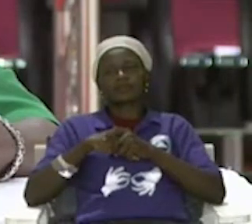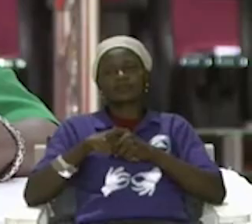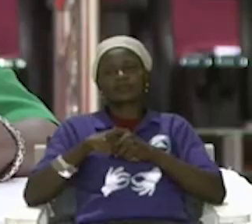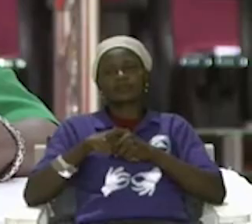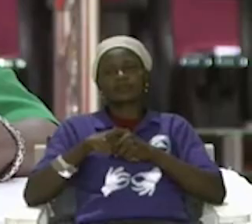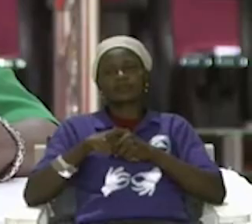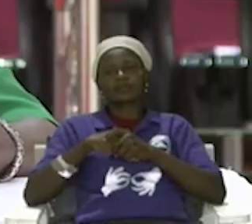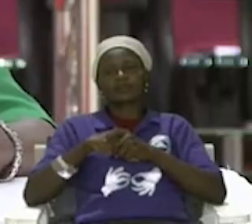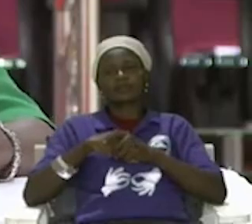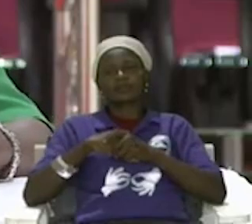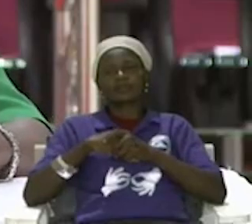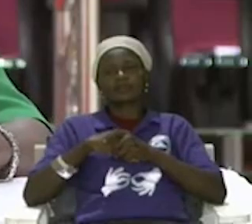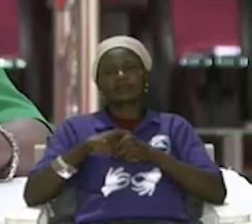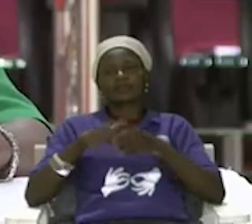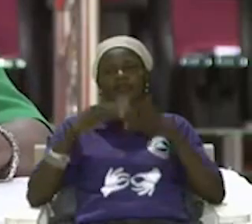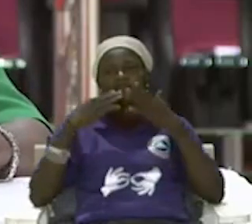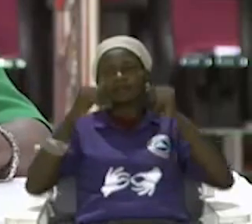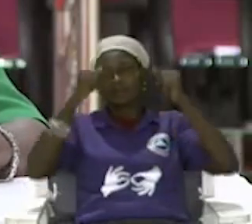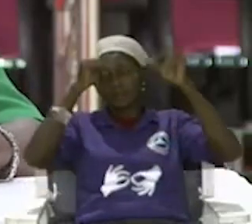oh, thank you, Father.